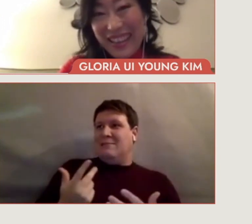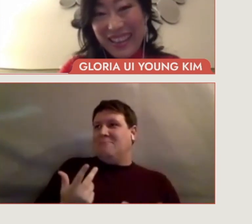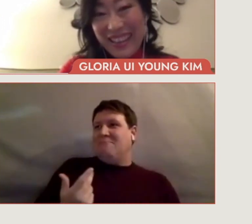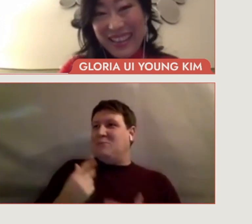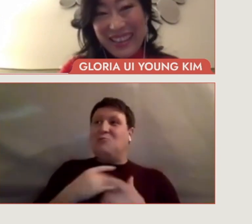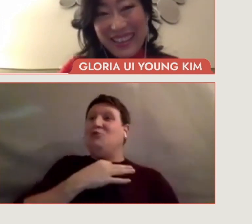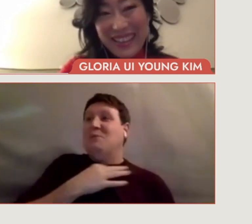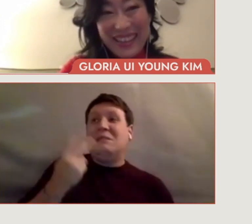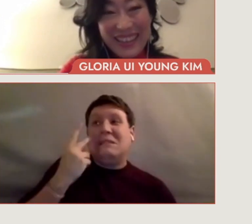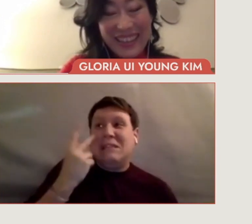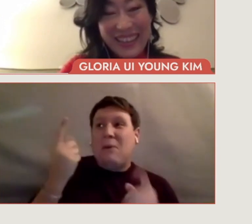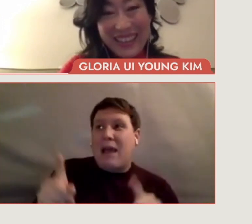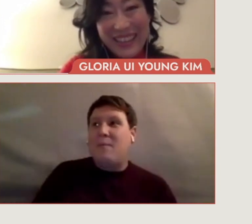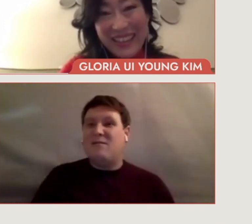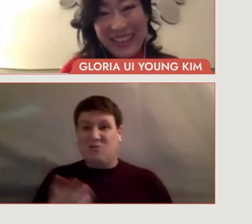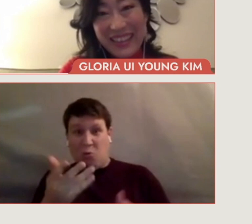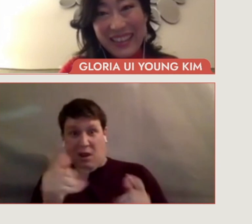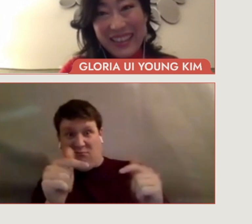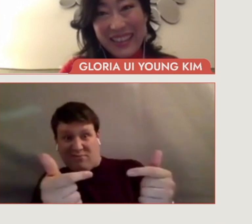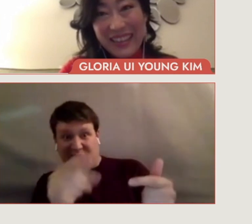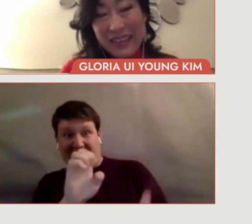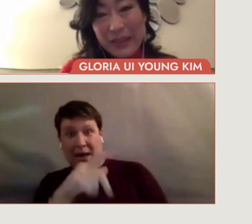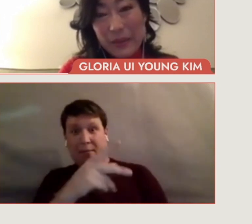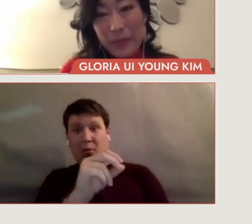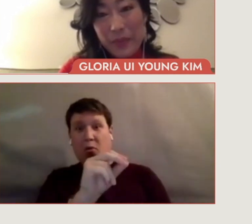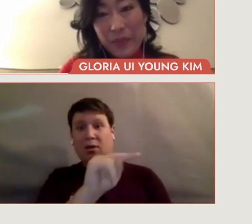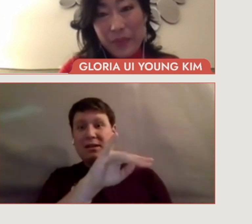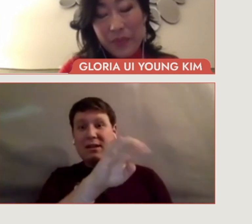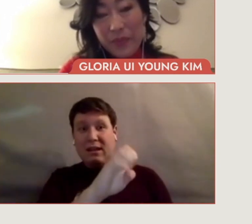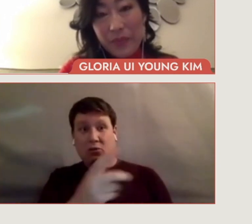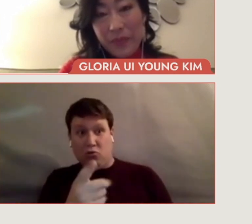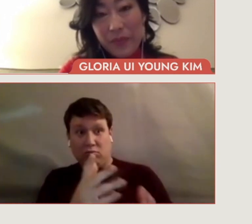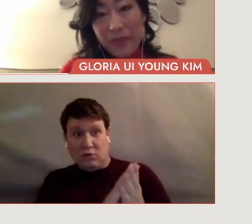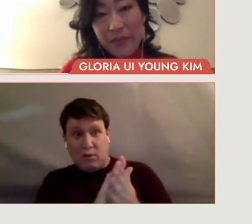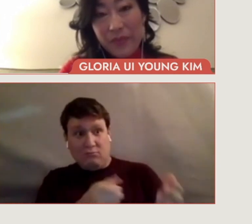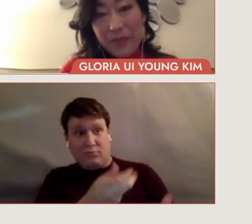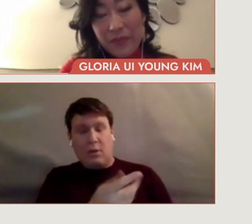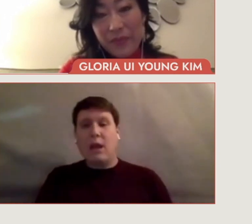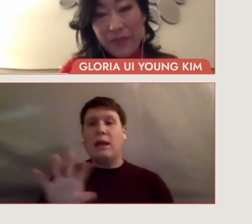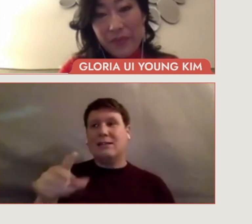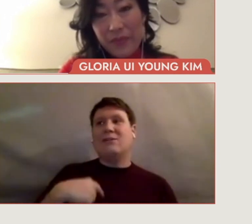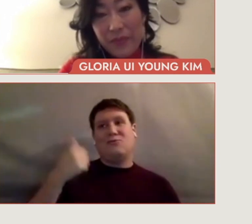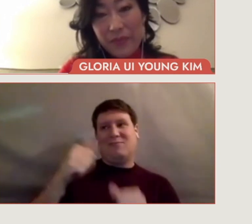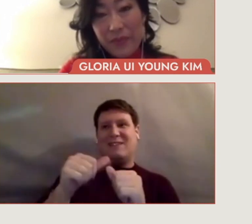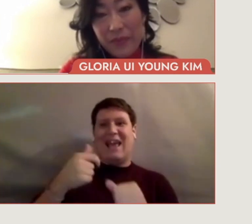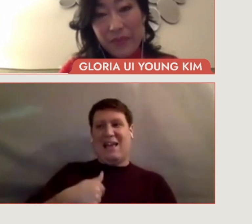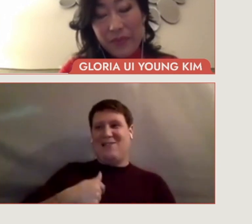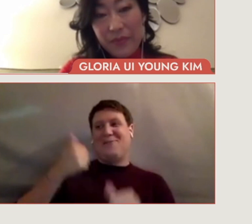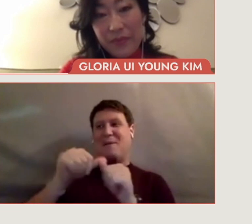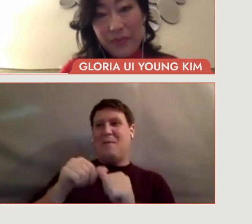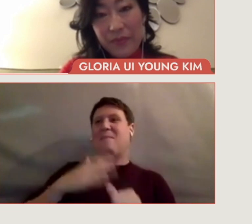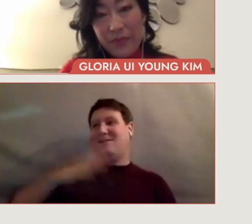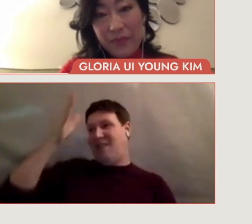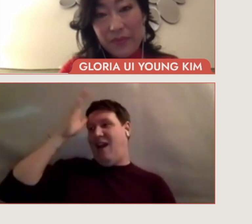yeah, I mean, I remember my dad kind of coming to me and saying, hey, Epps, you know, are you ready to audition? I've got like this, you know, little side for